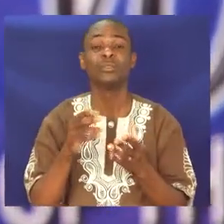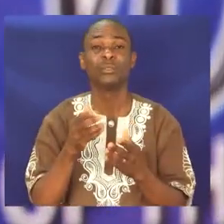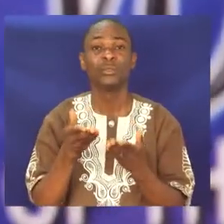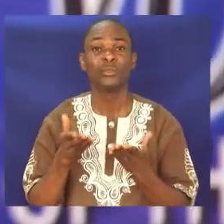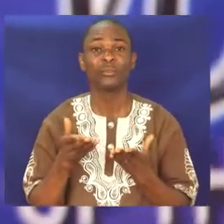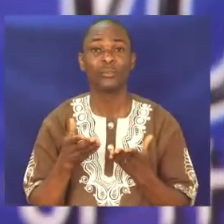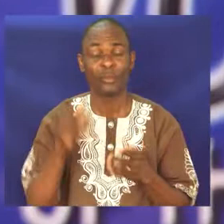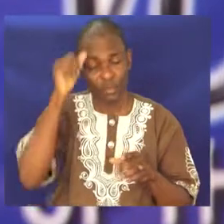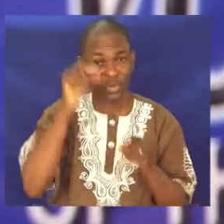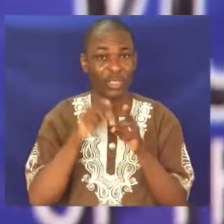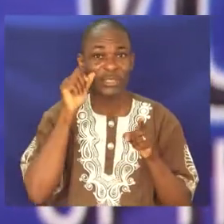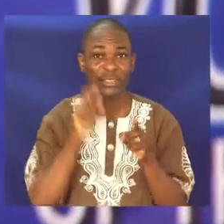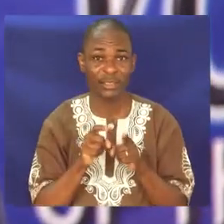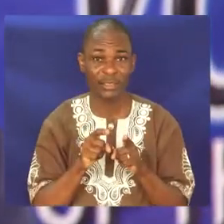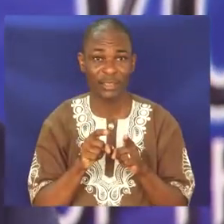asa me do be kwie ye